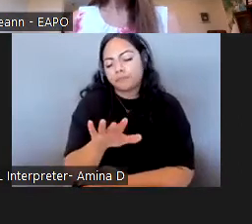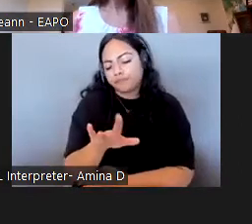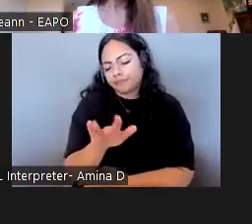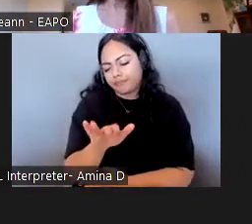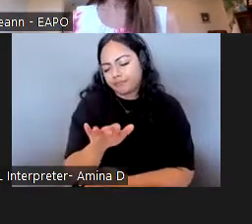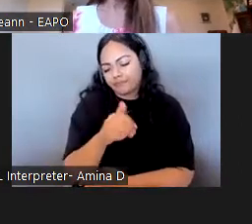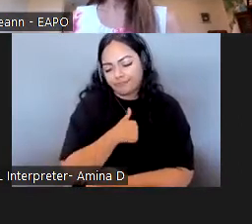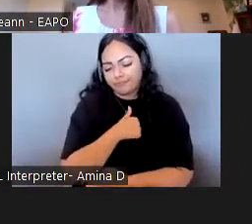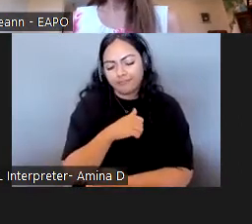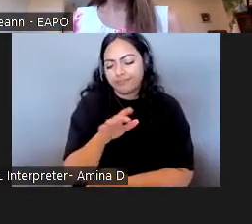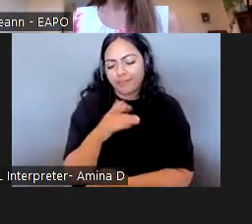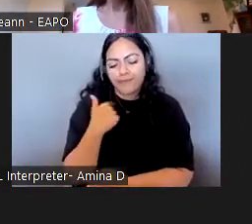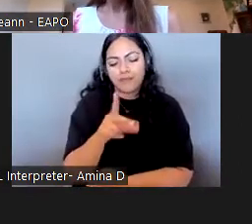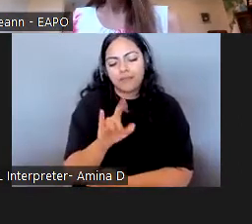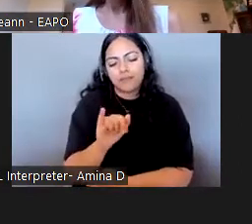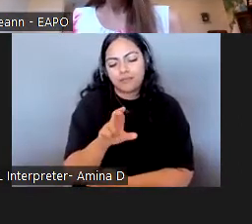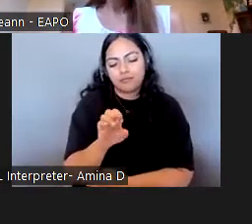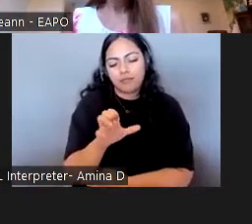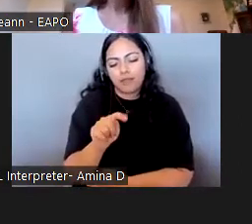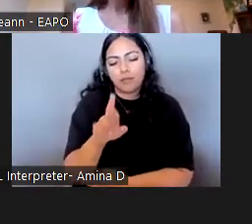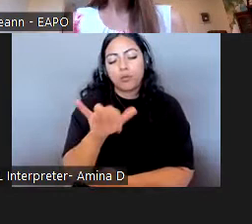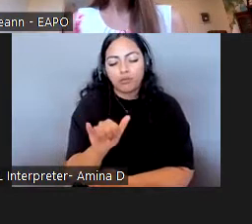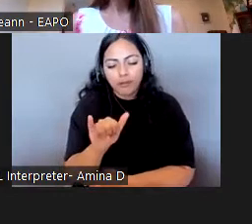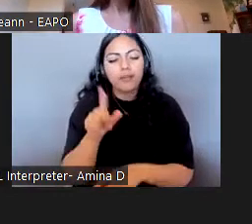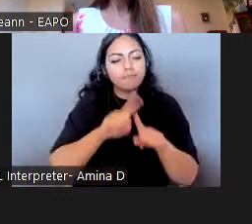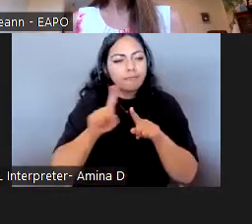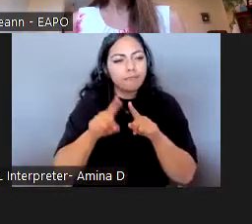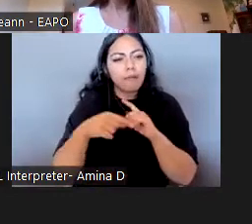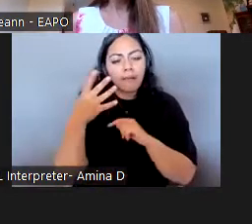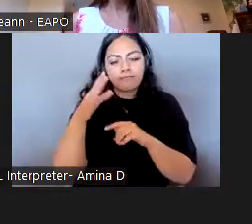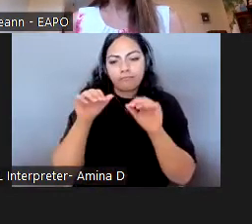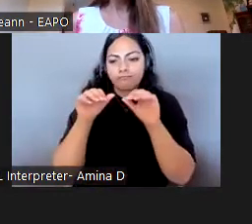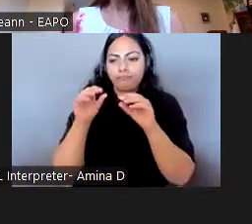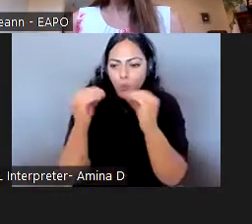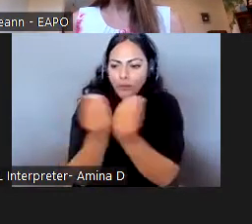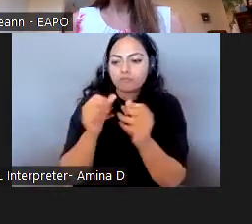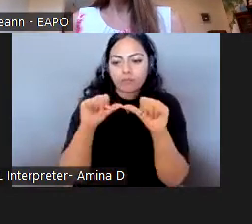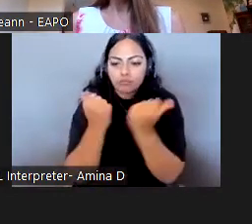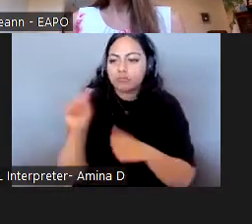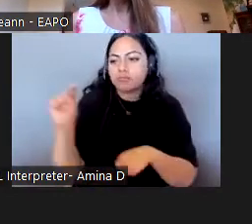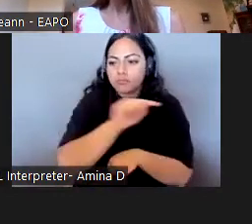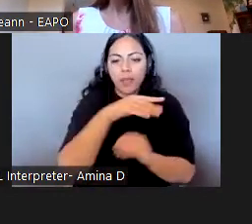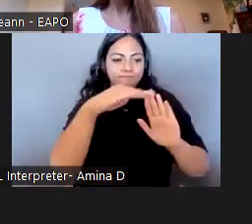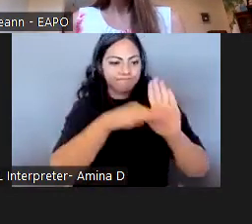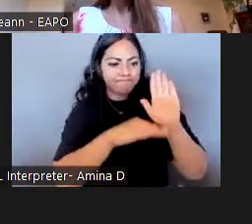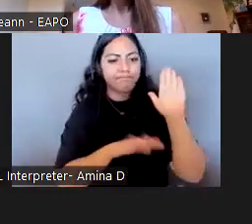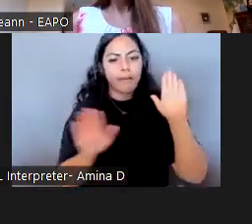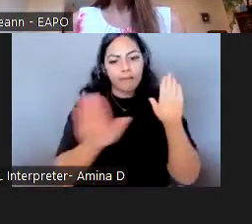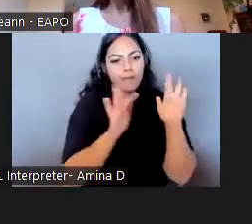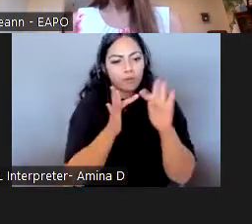in a while, but it's based on some of the work that you've presented today, including maybe the new research around that